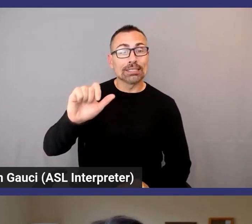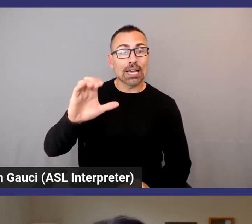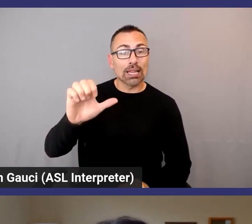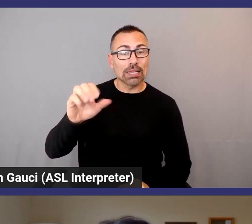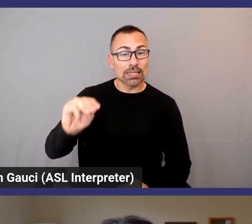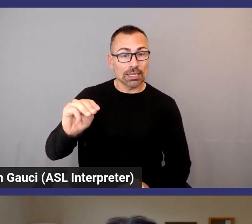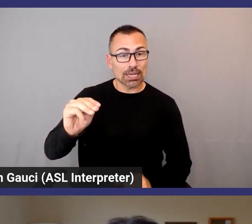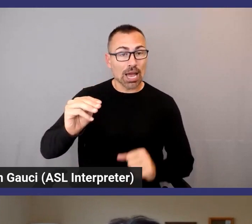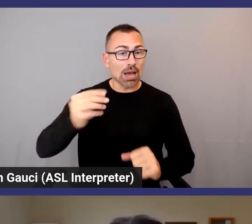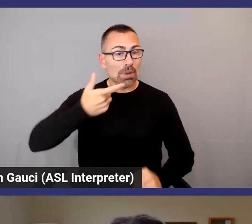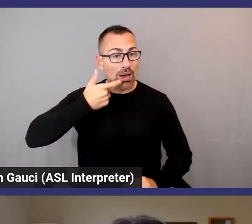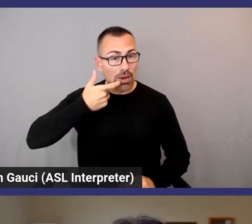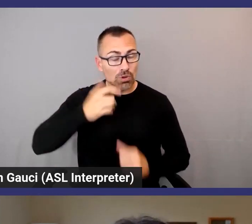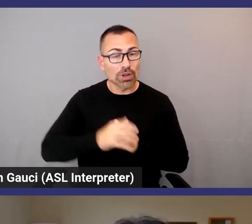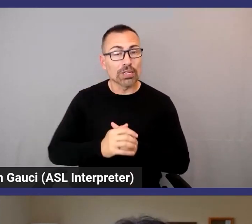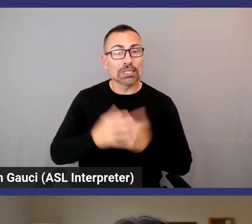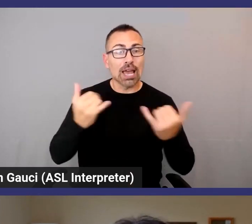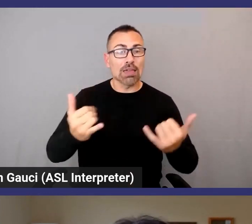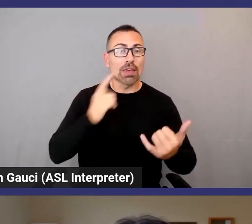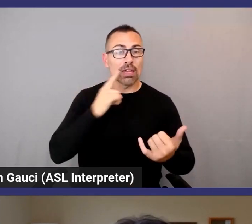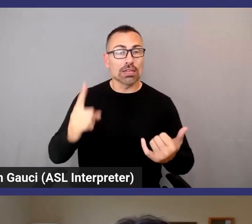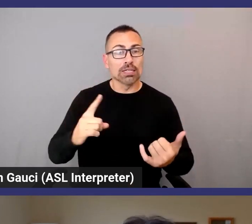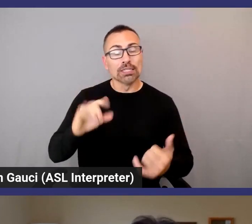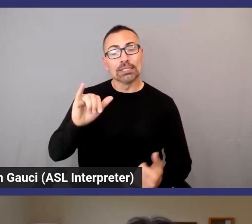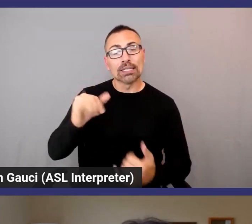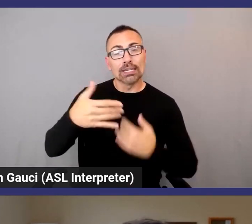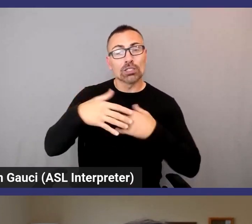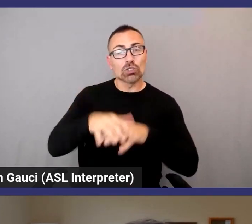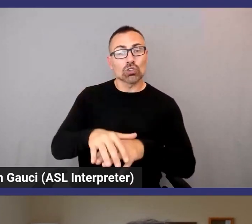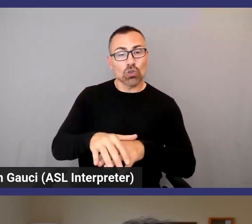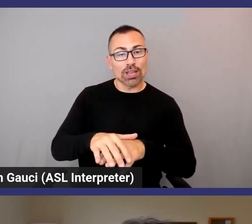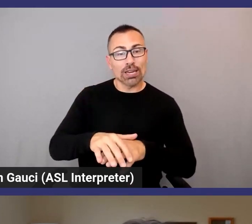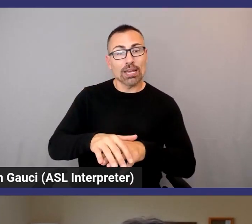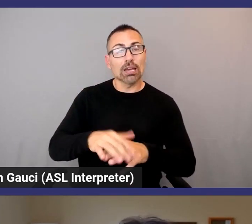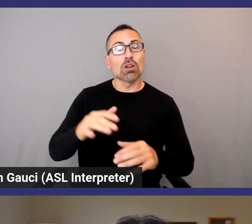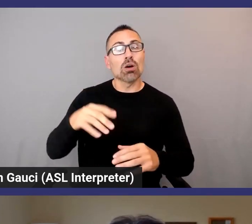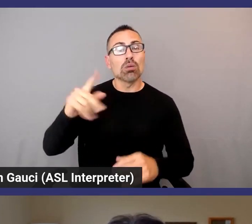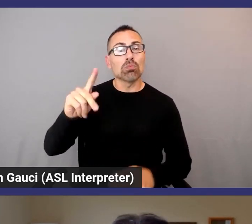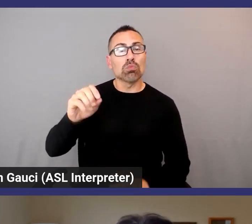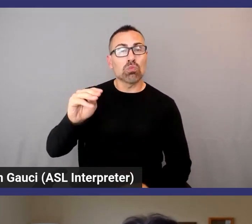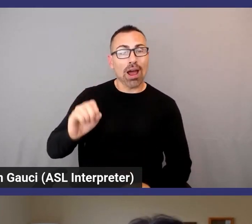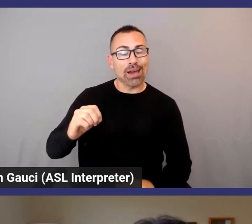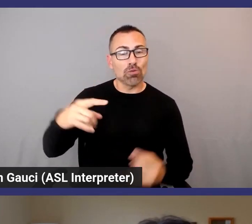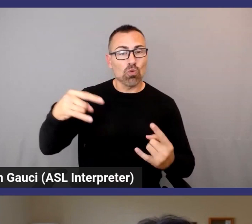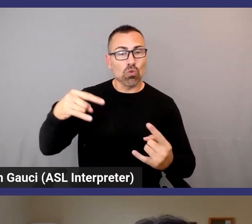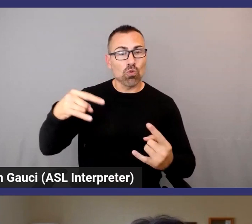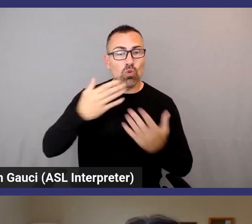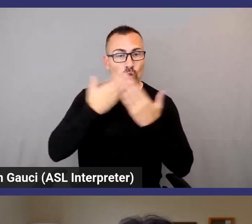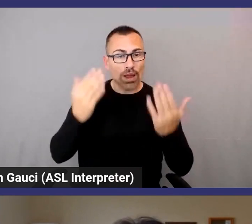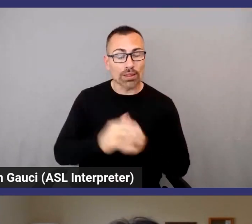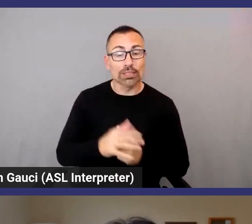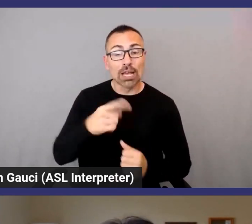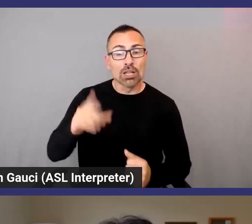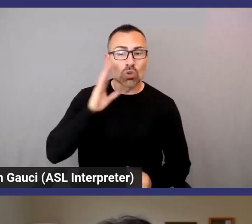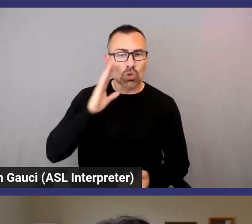called Integrated Private Wireless. And I'm going to talk to you about that program and why we're doing it,